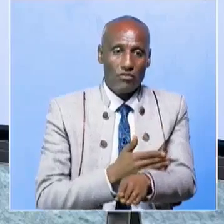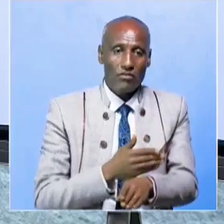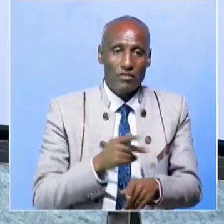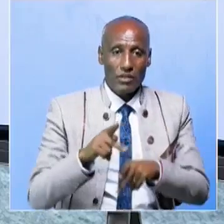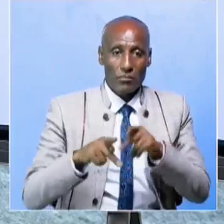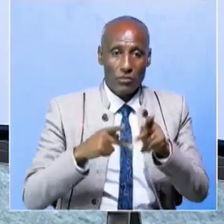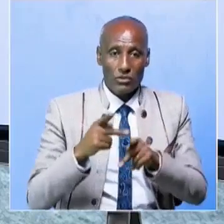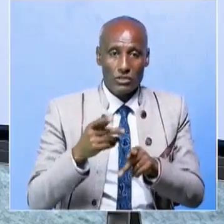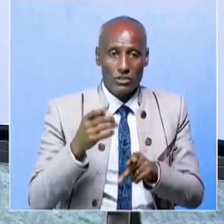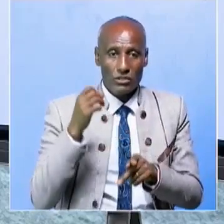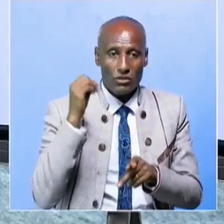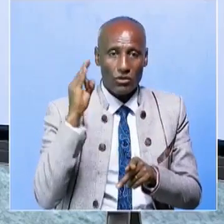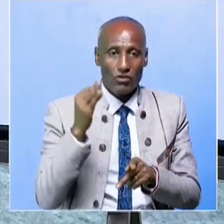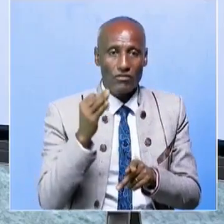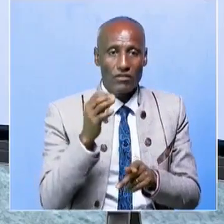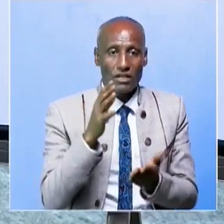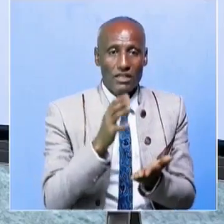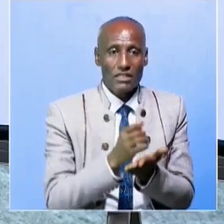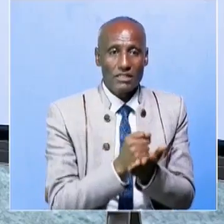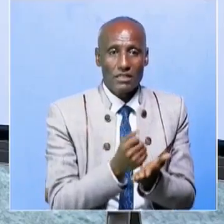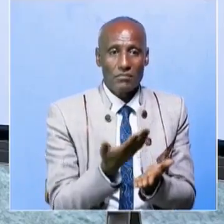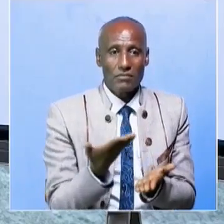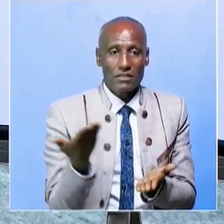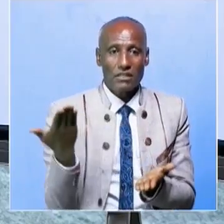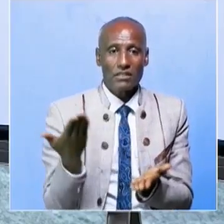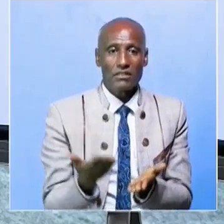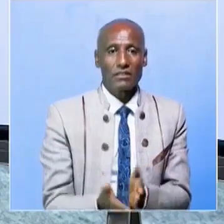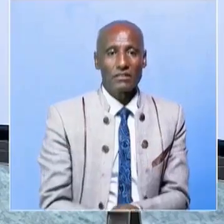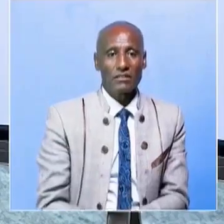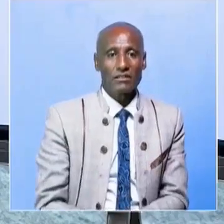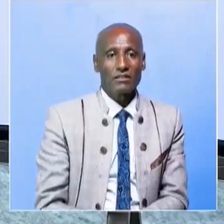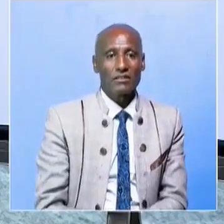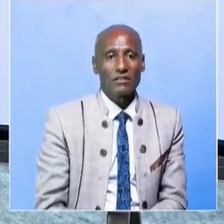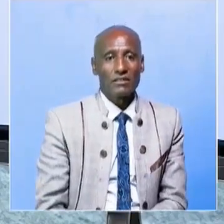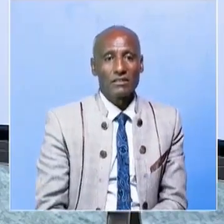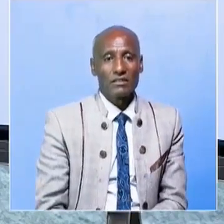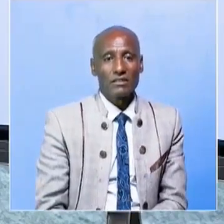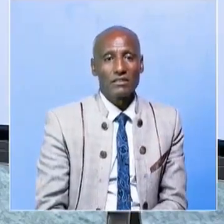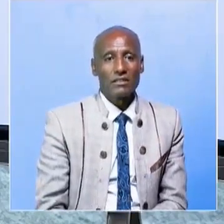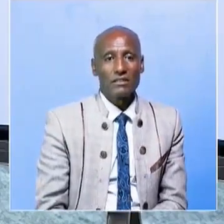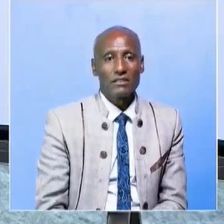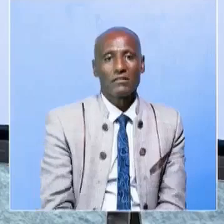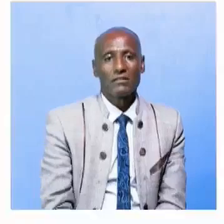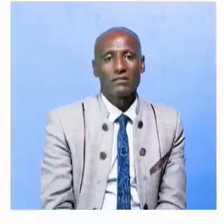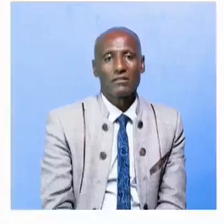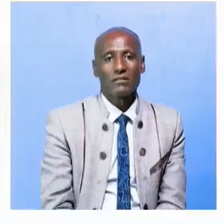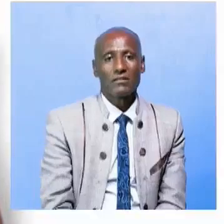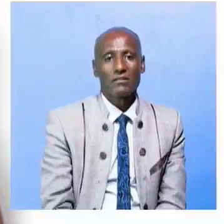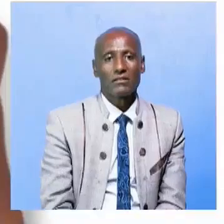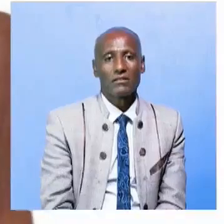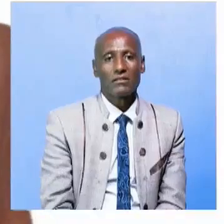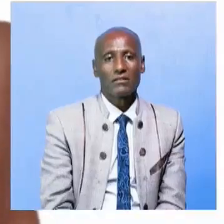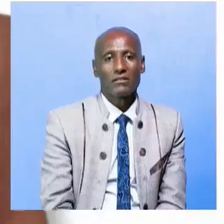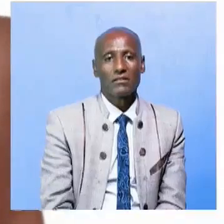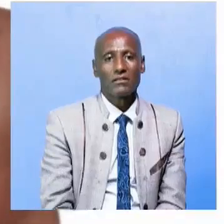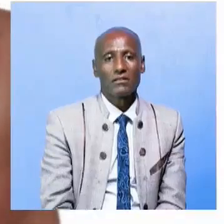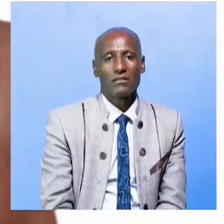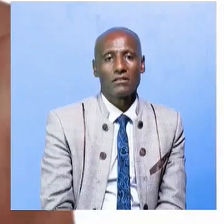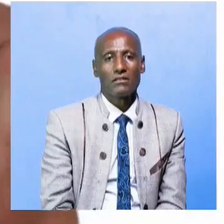process of something, okay? The process of improving something.